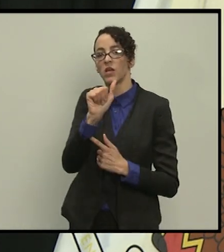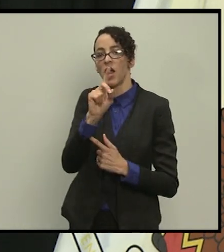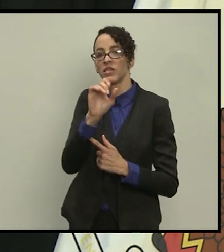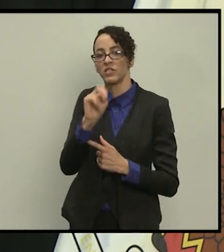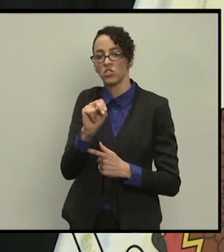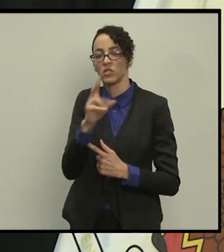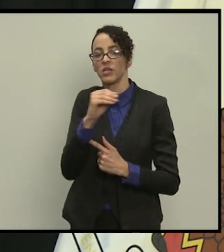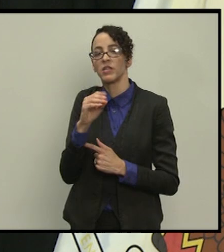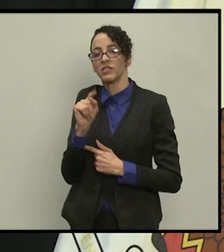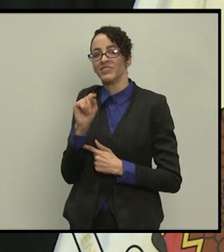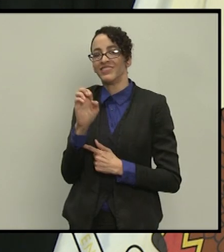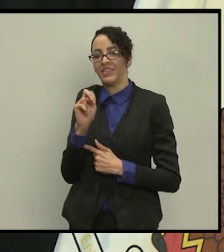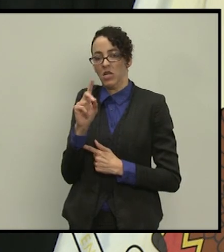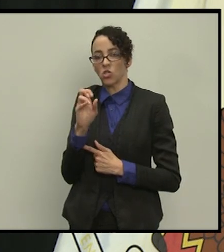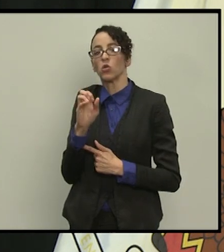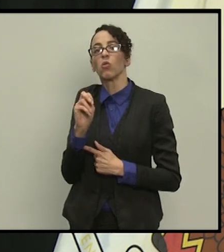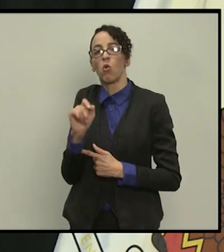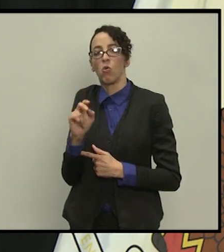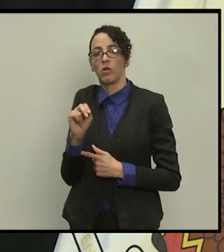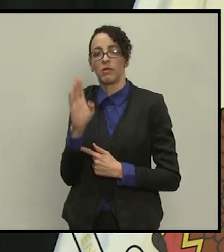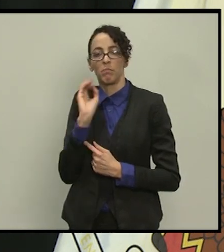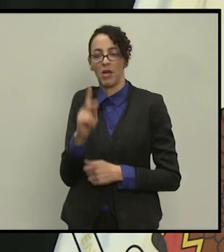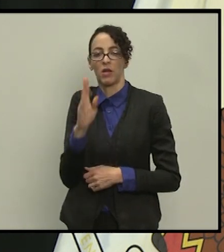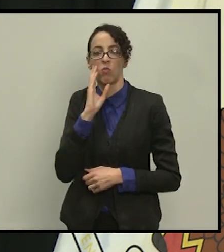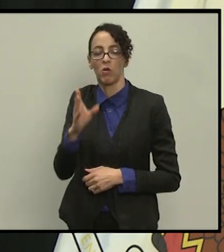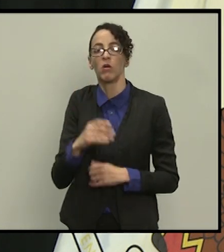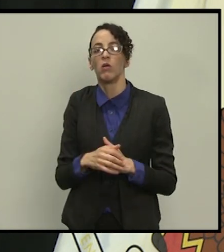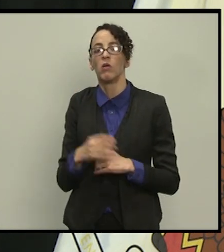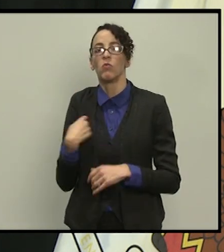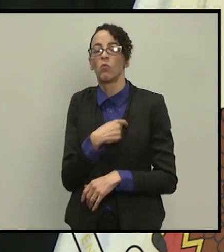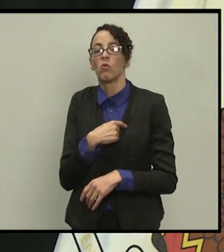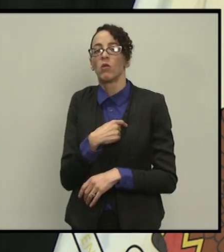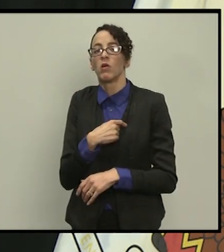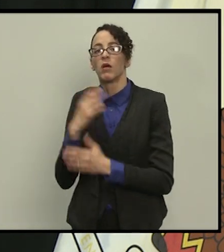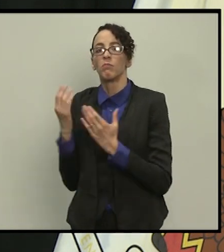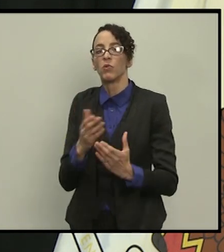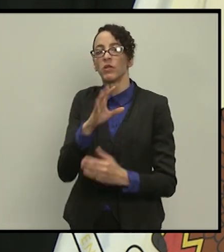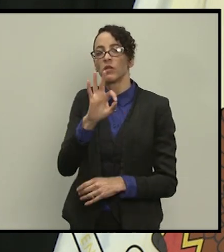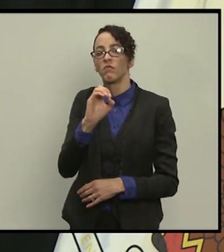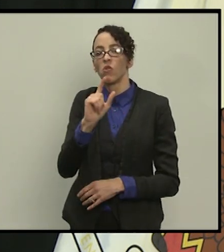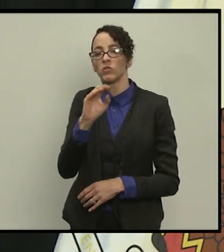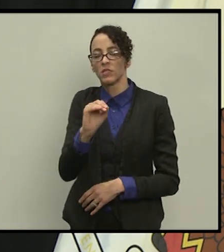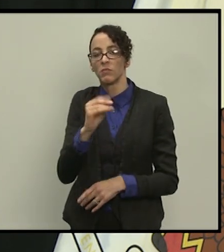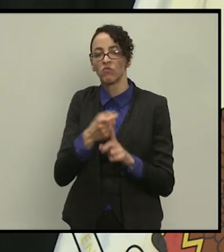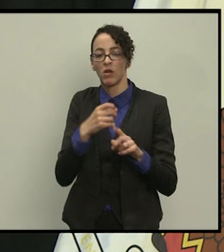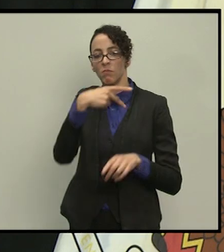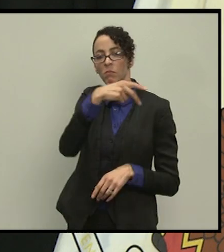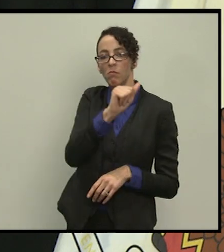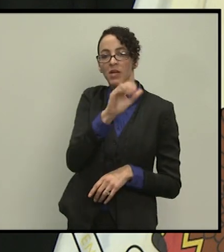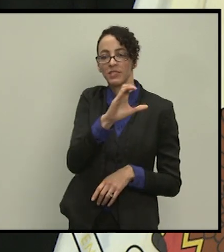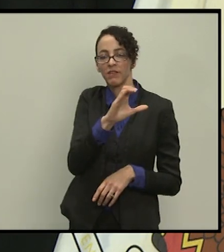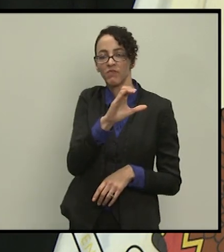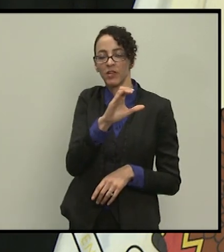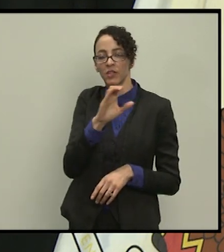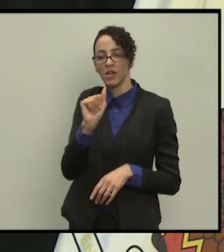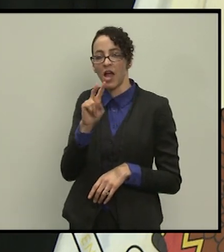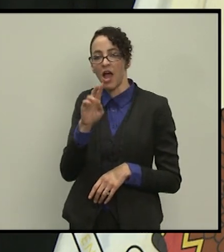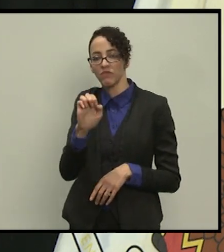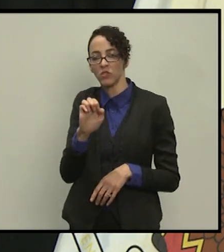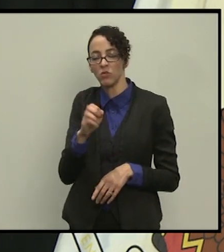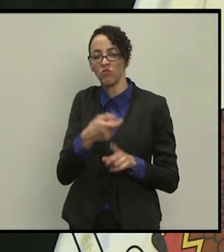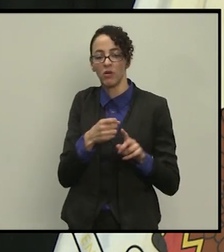We'll be bringing back a portion of the 12 Folsom, running along Pacific Avenue from Battery Street to Van Ness,